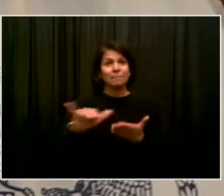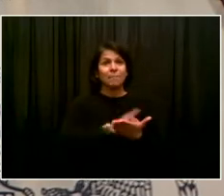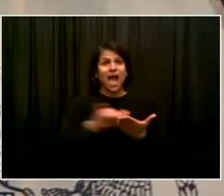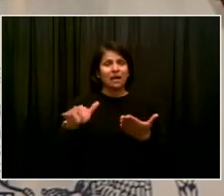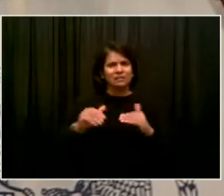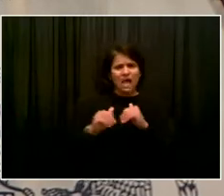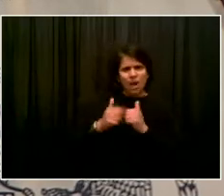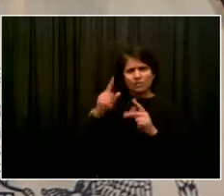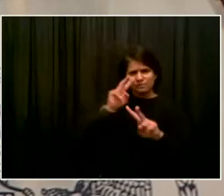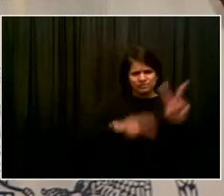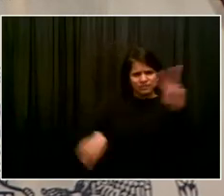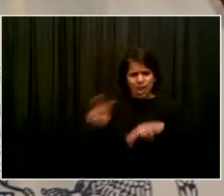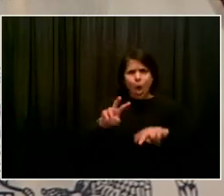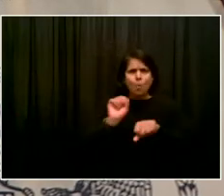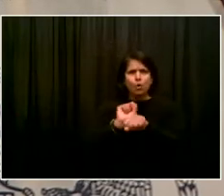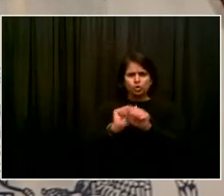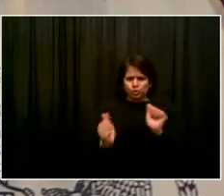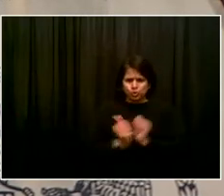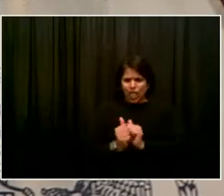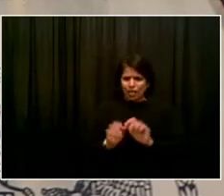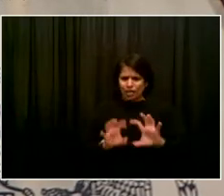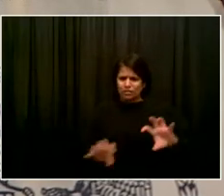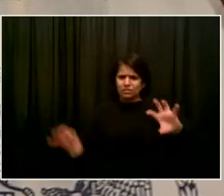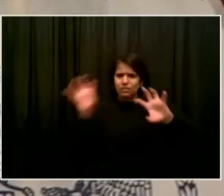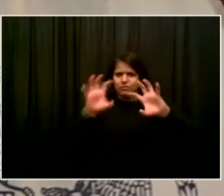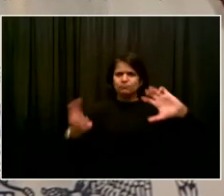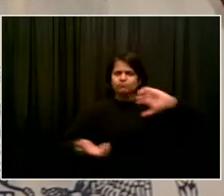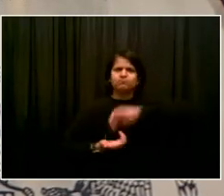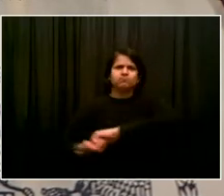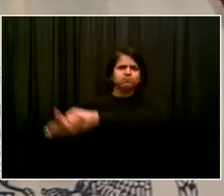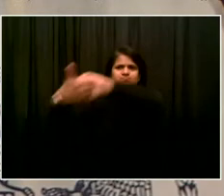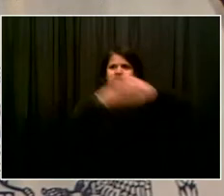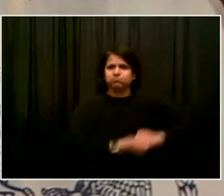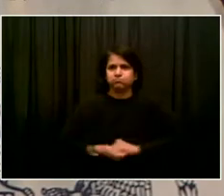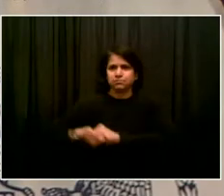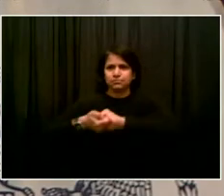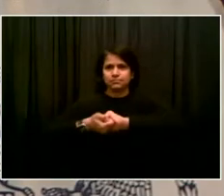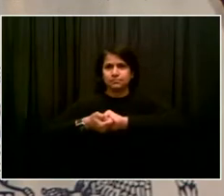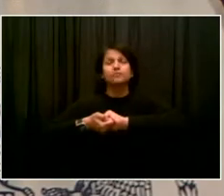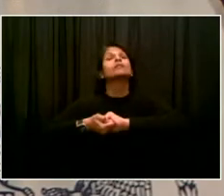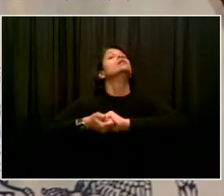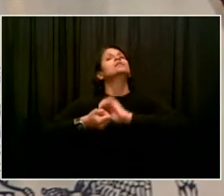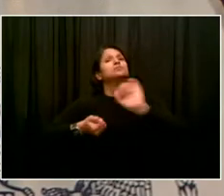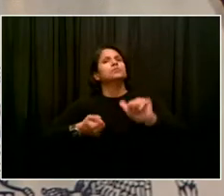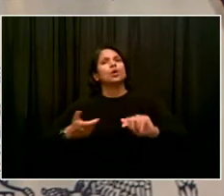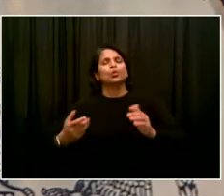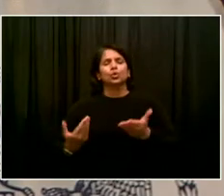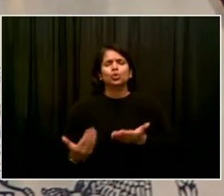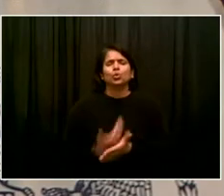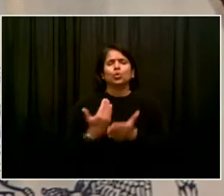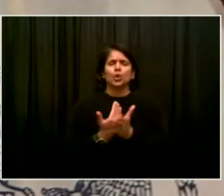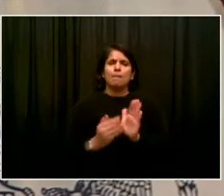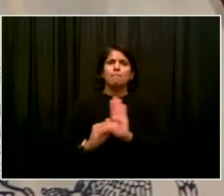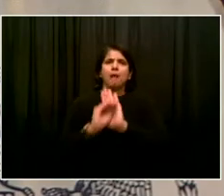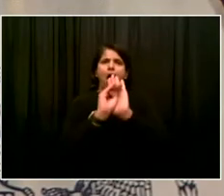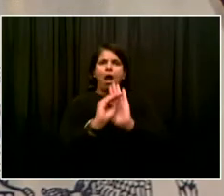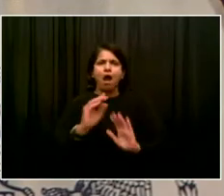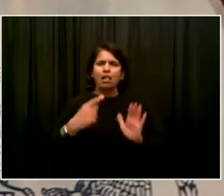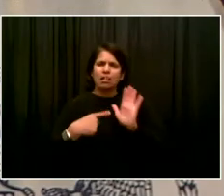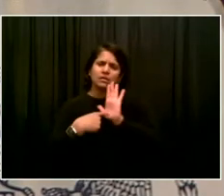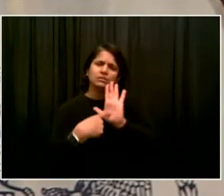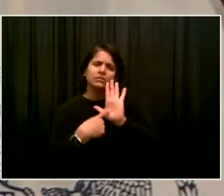model that must be deepened because it is the future. We understood at the beginning of this administration